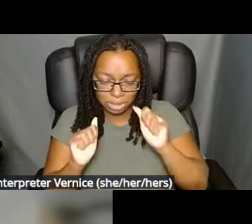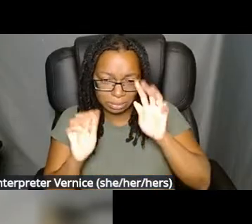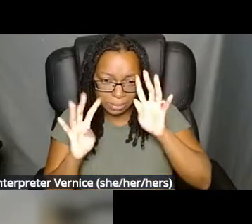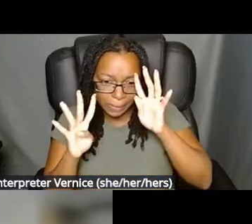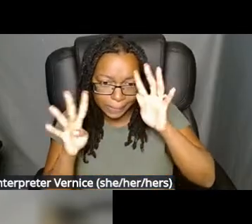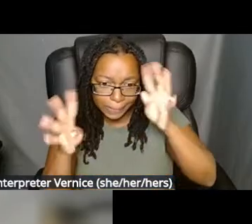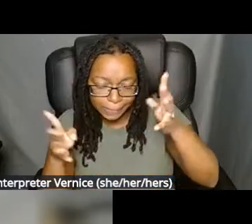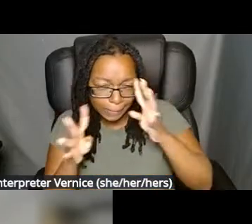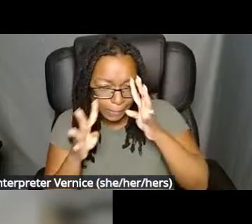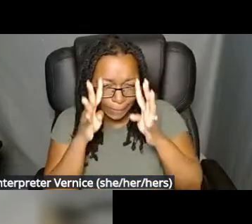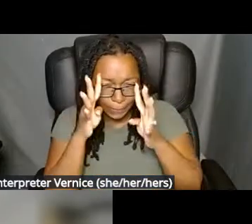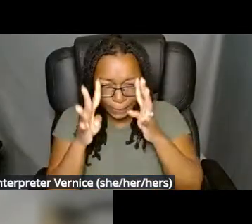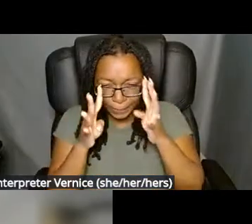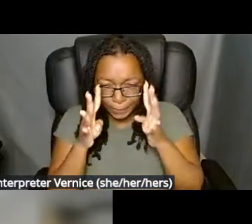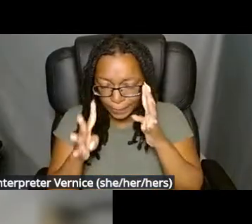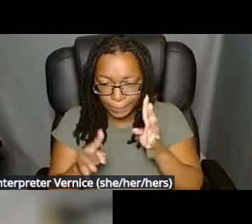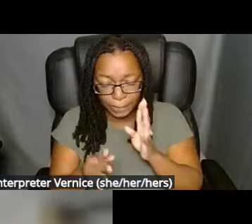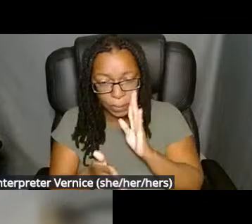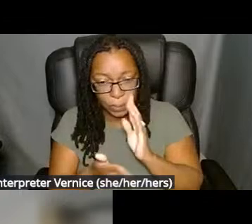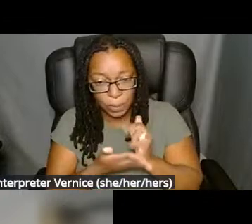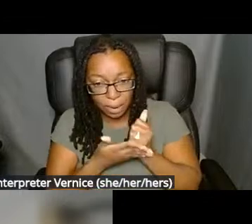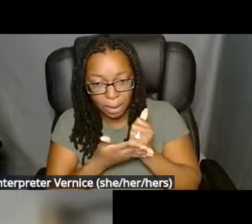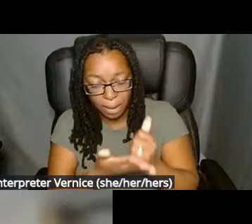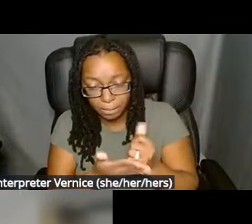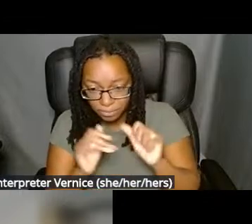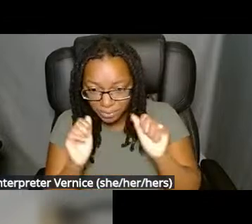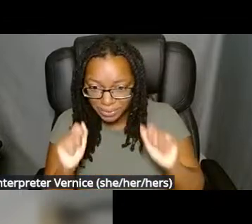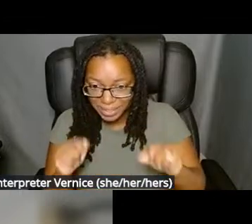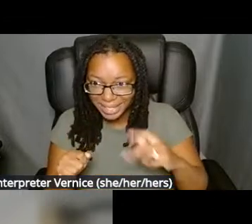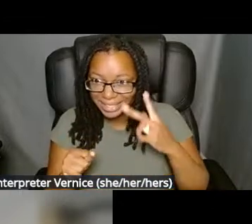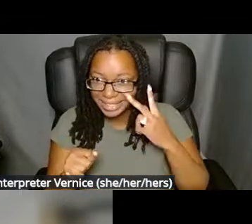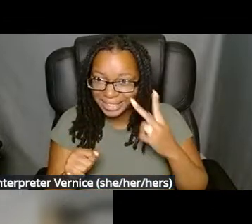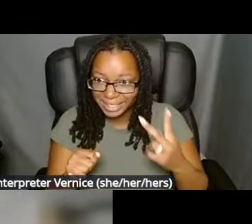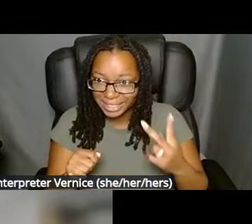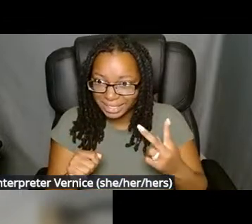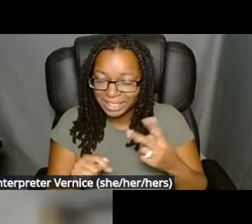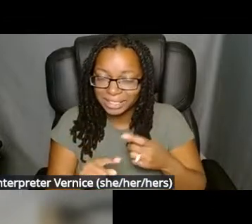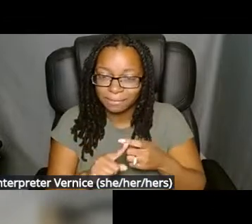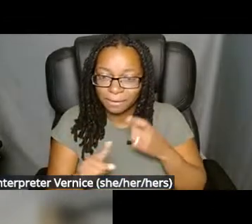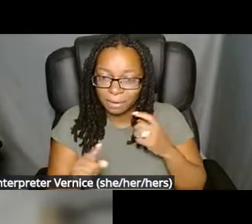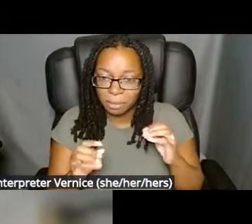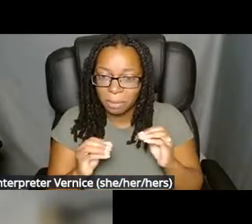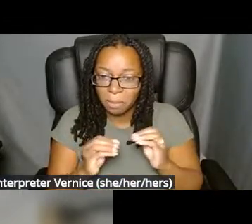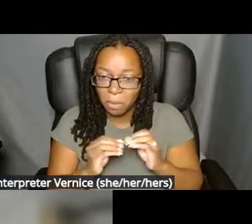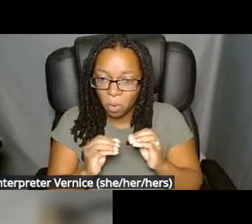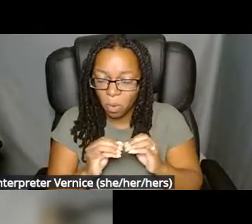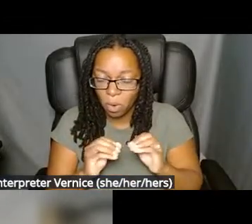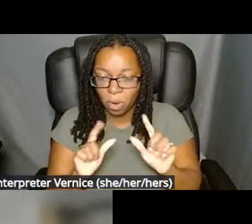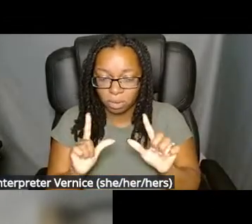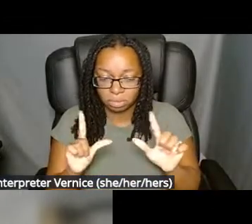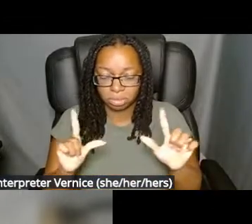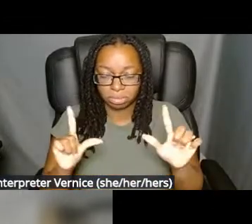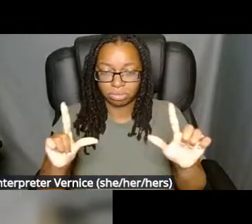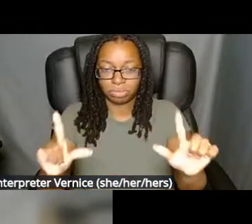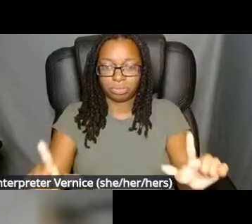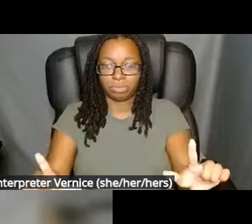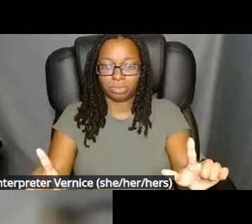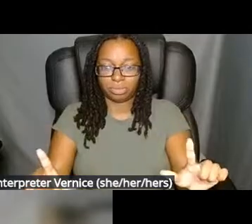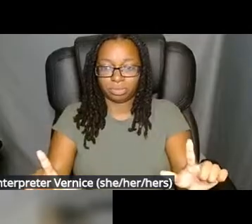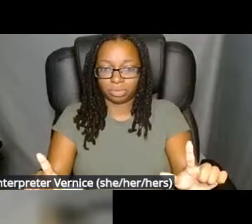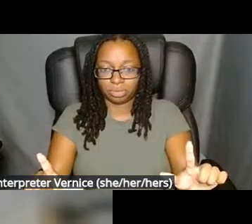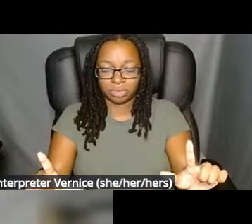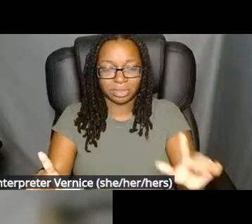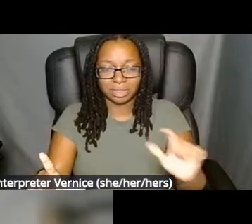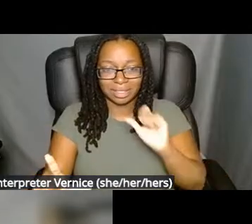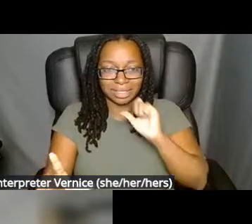comes with that ability to basically see things from a wide view instead of just looking at it really